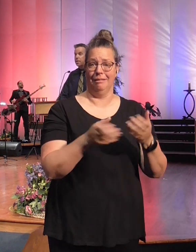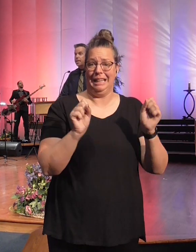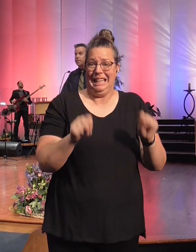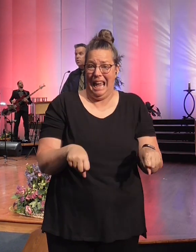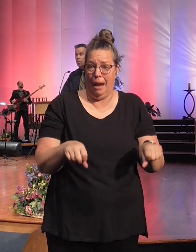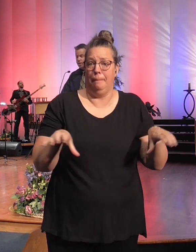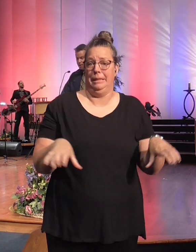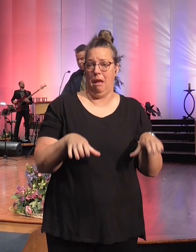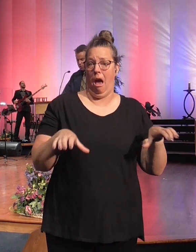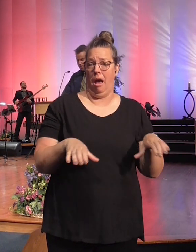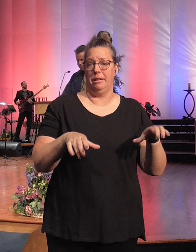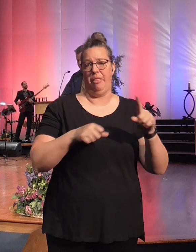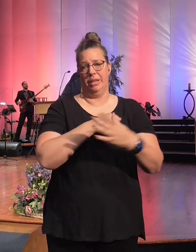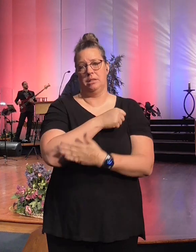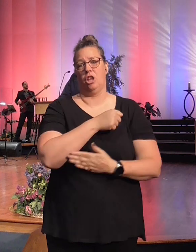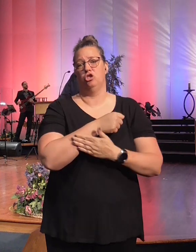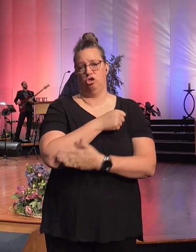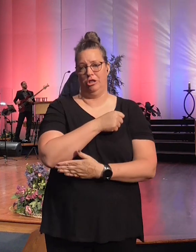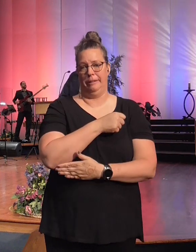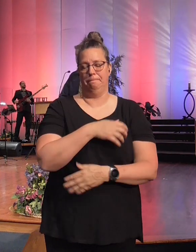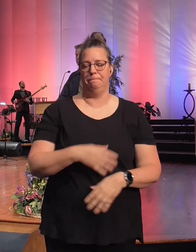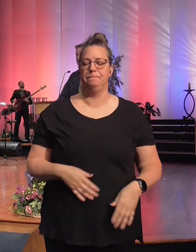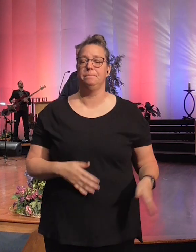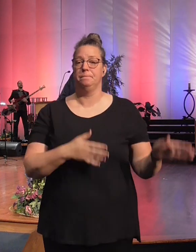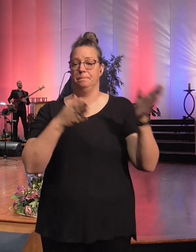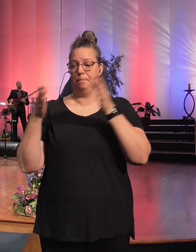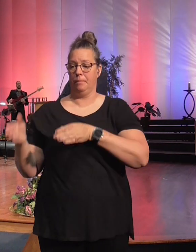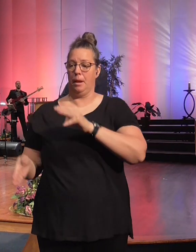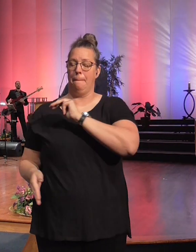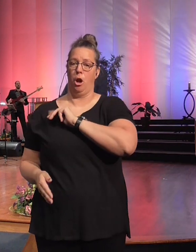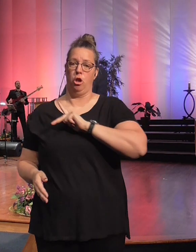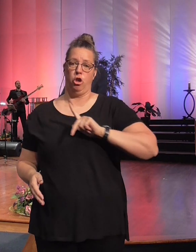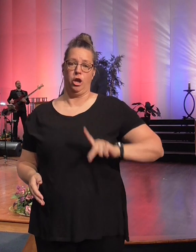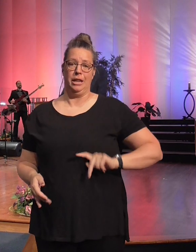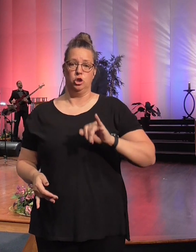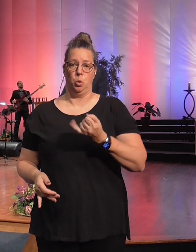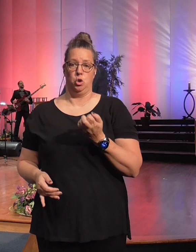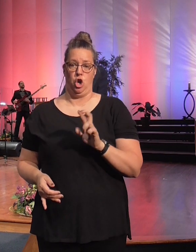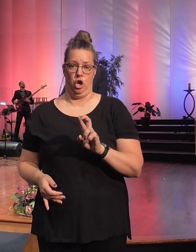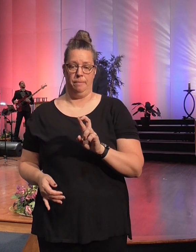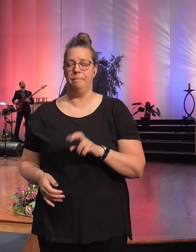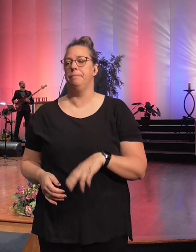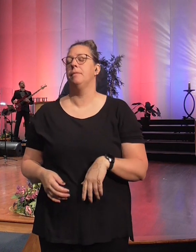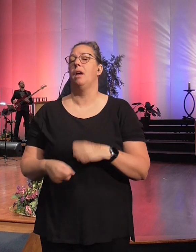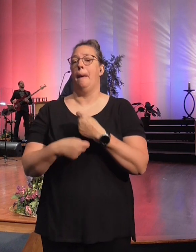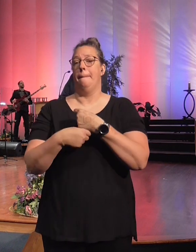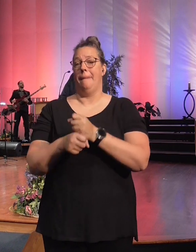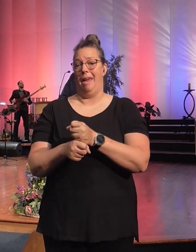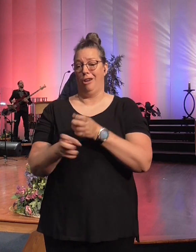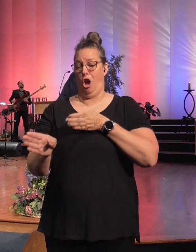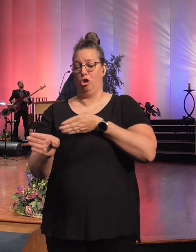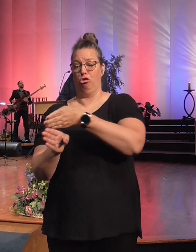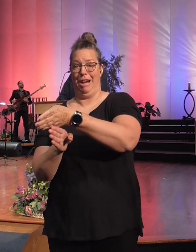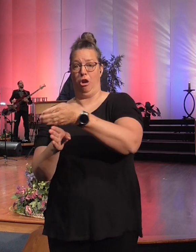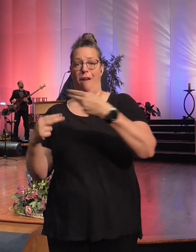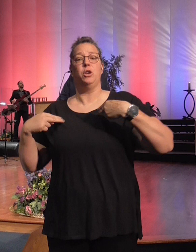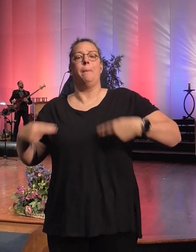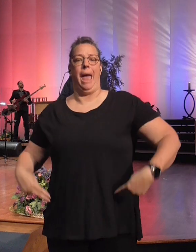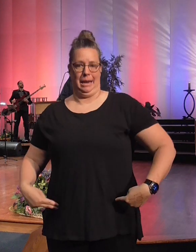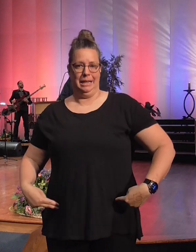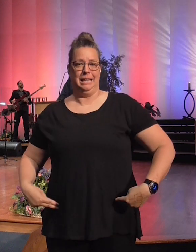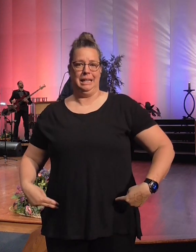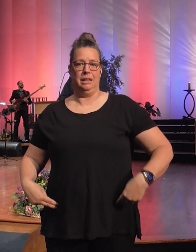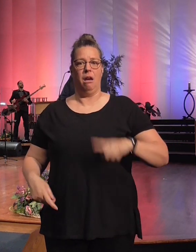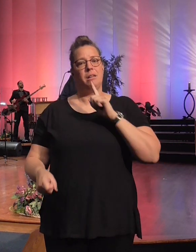done in this great country. And from Martin Luther King Jr., make a career of humanity. Commit yourself